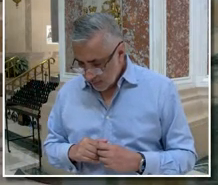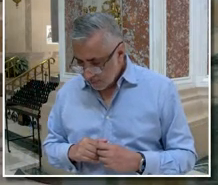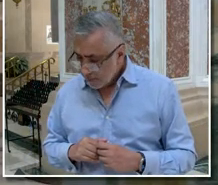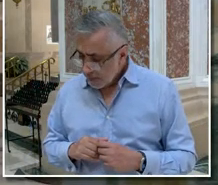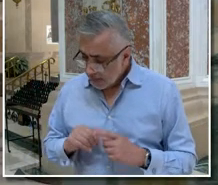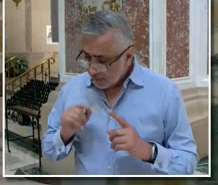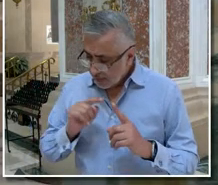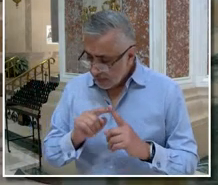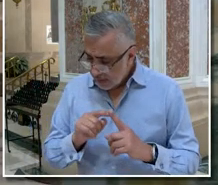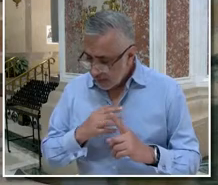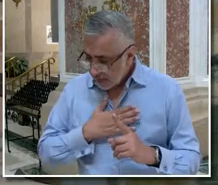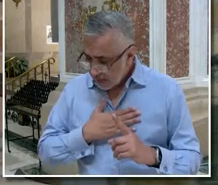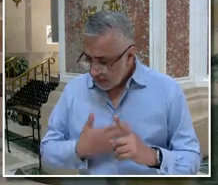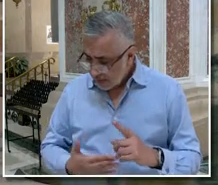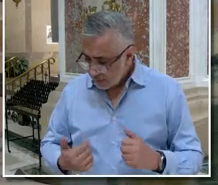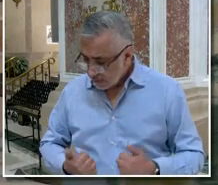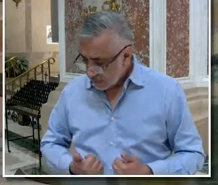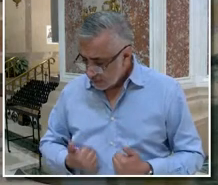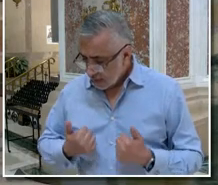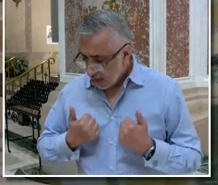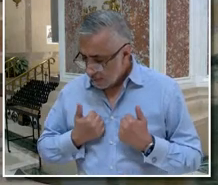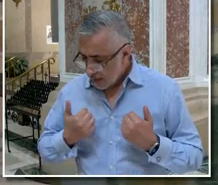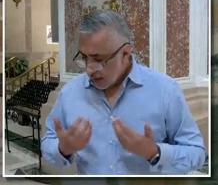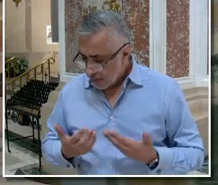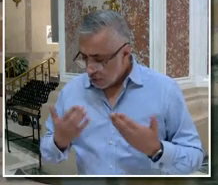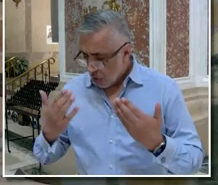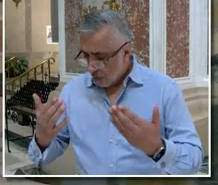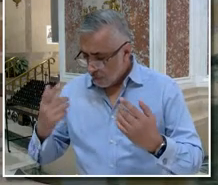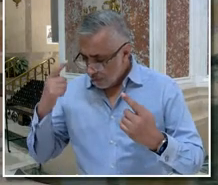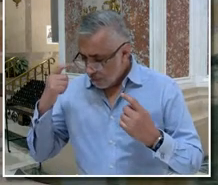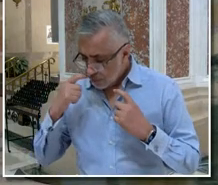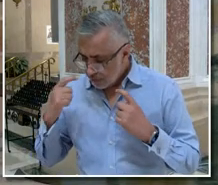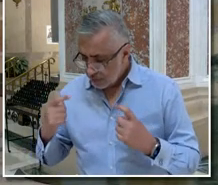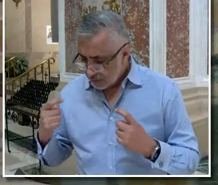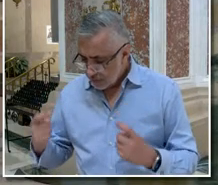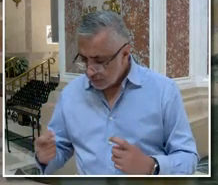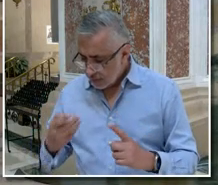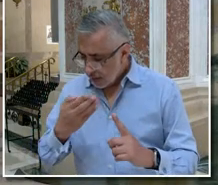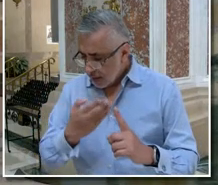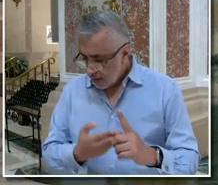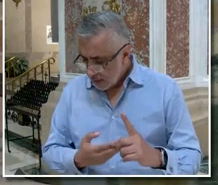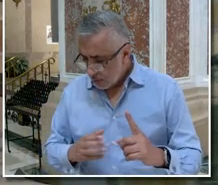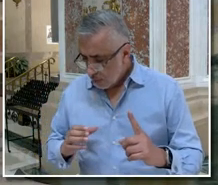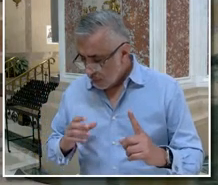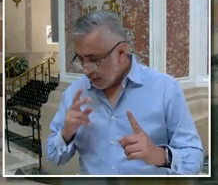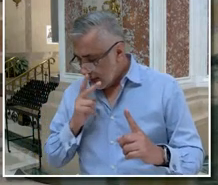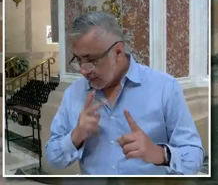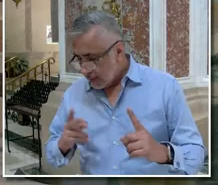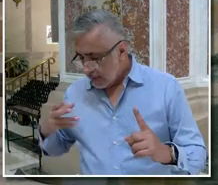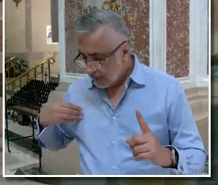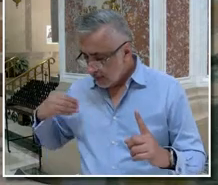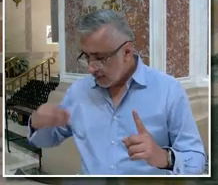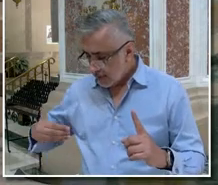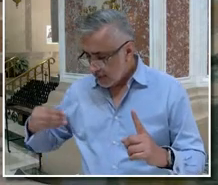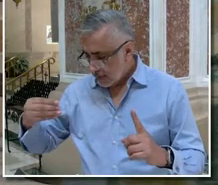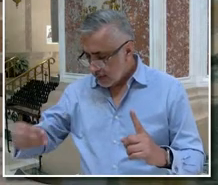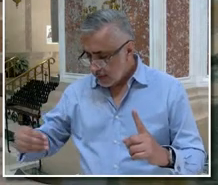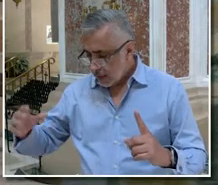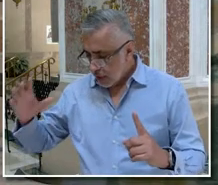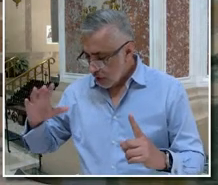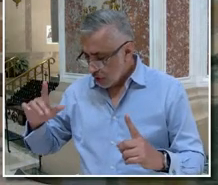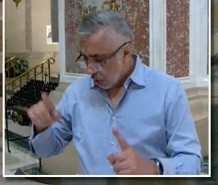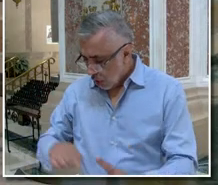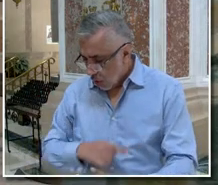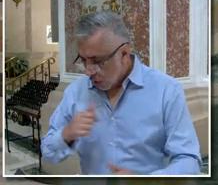If he gives his life as an offering for sin, he shall see his descendants in a long